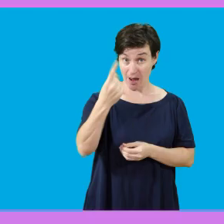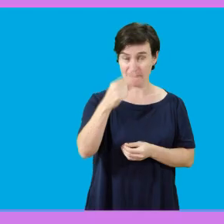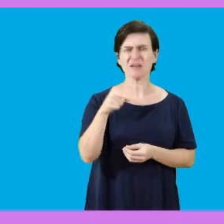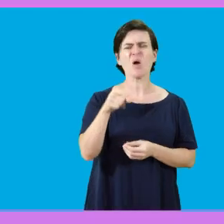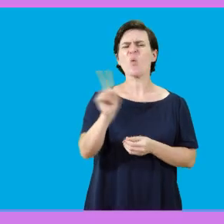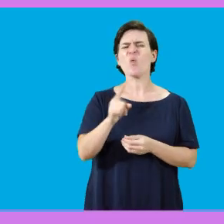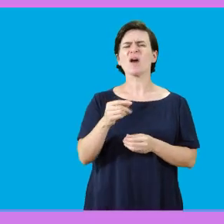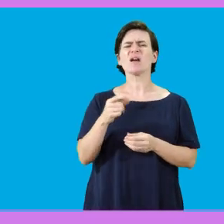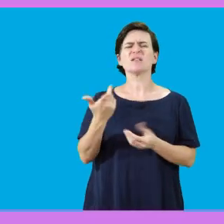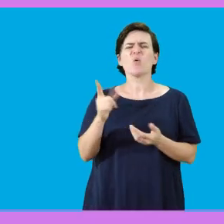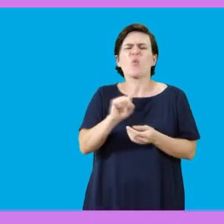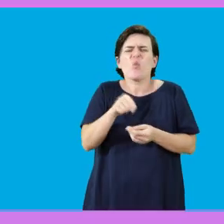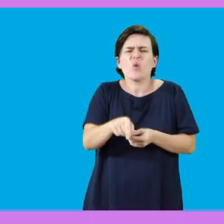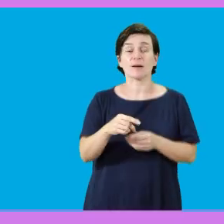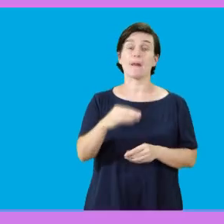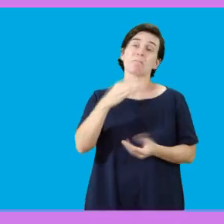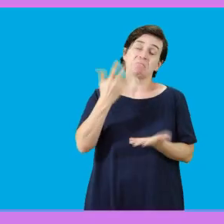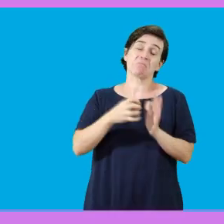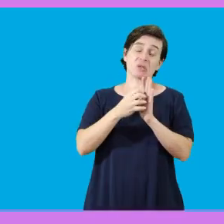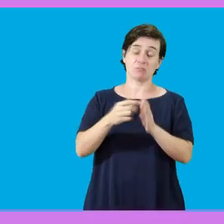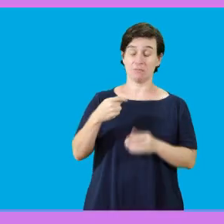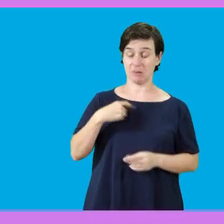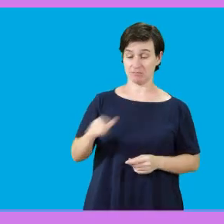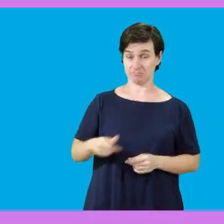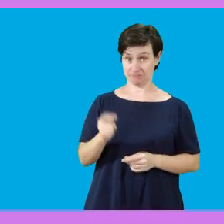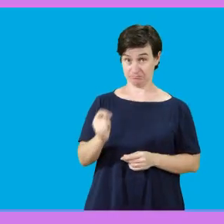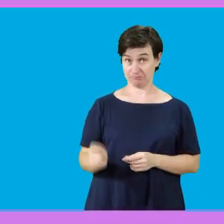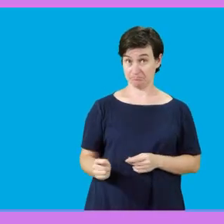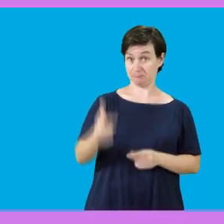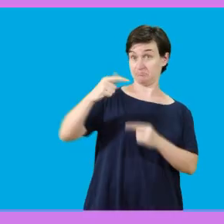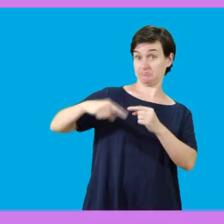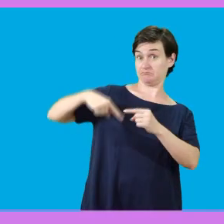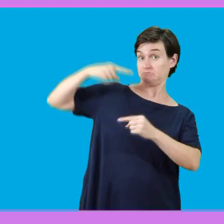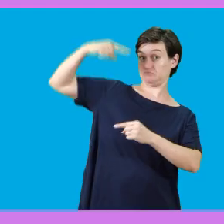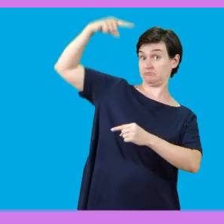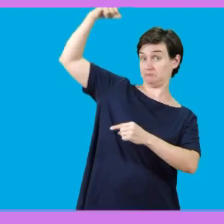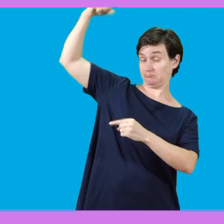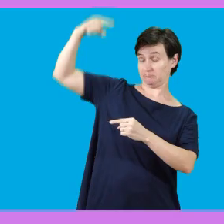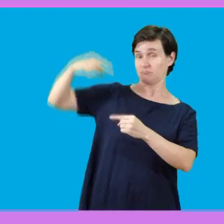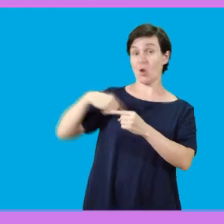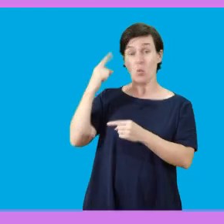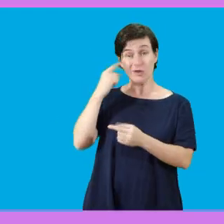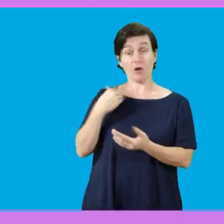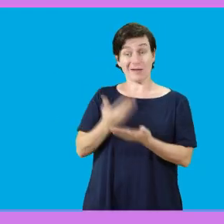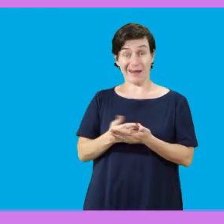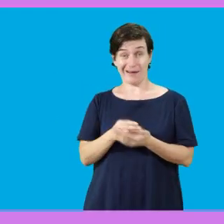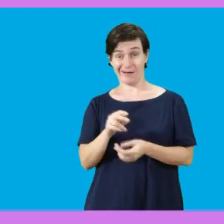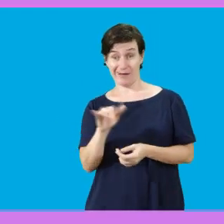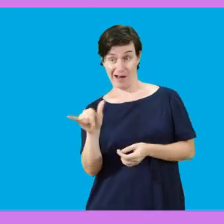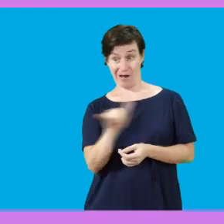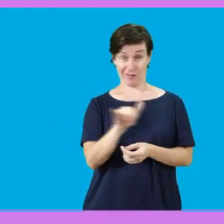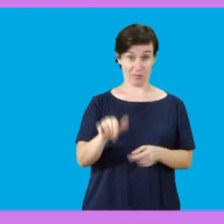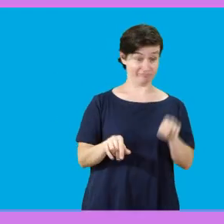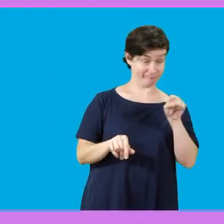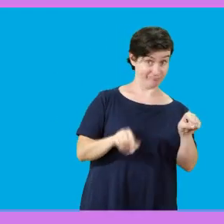For an example, heads and tails when tossing a coin. So whenever we toss a coin, we know that there are only two outcomes that we